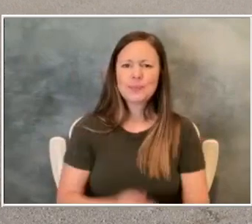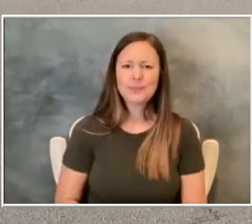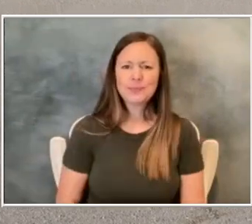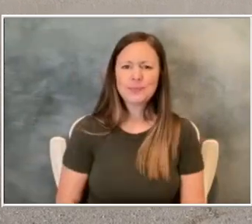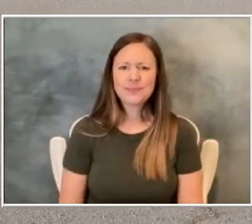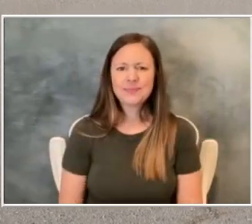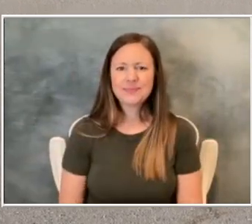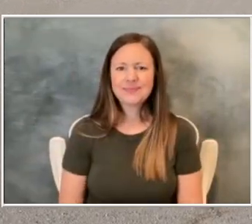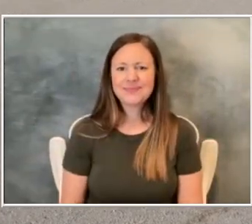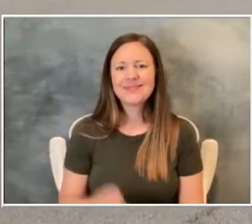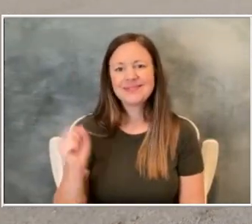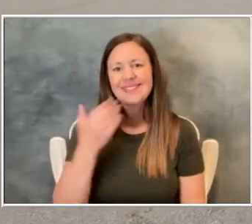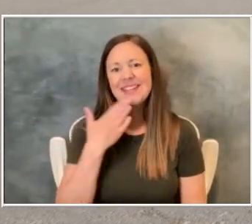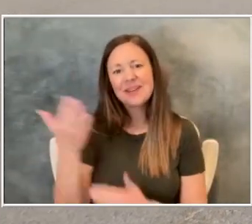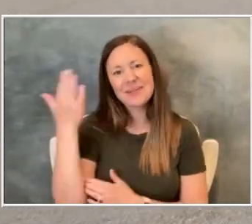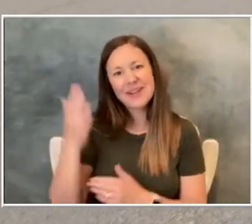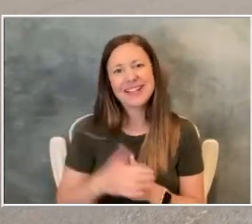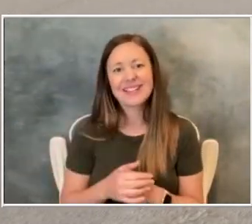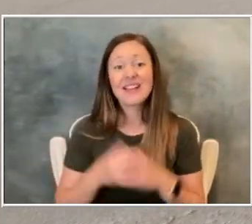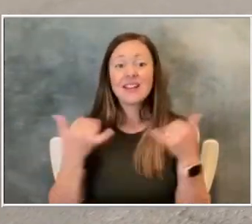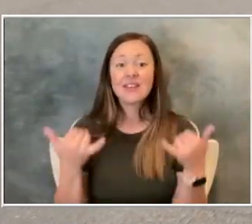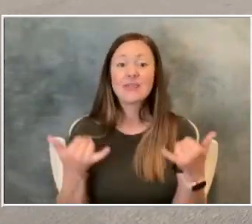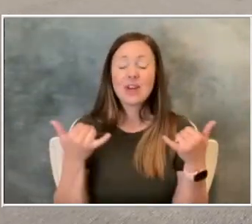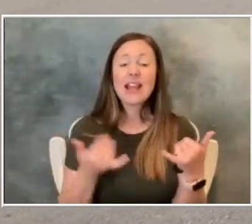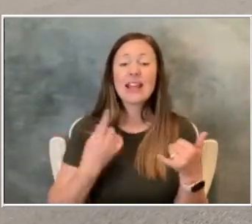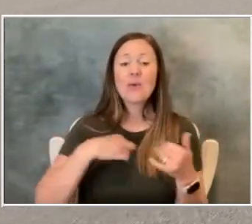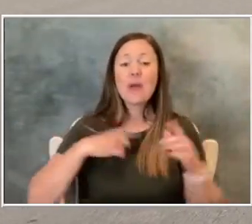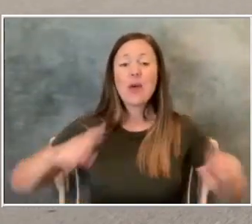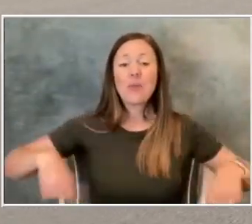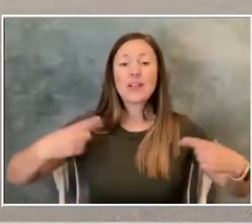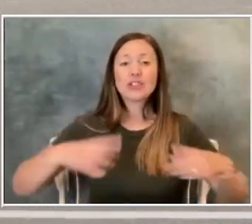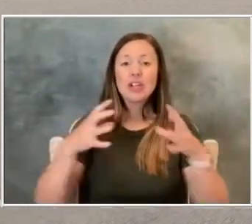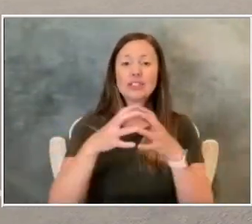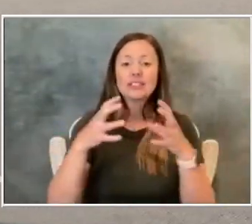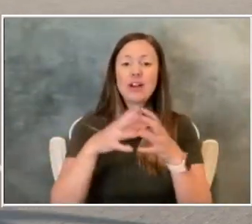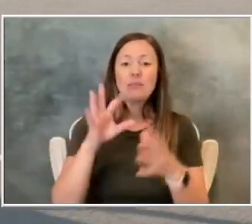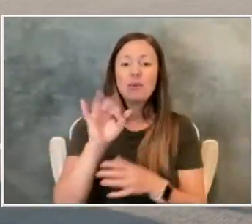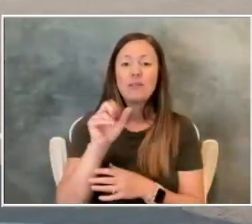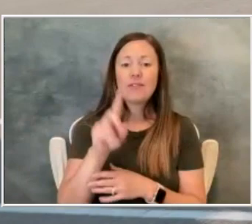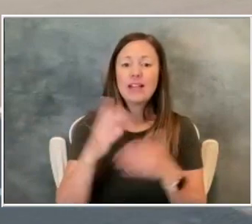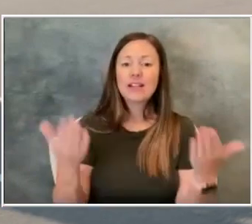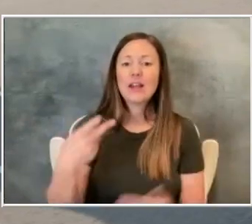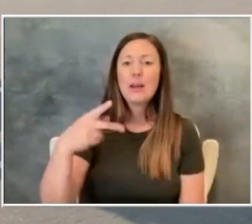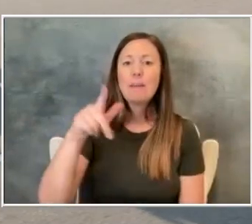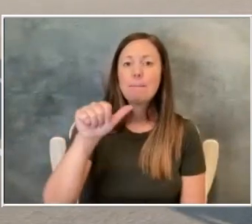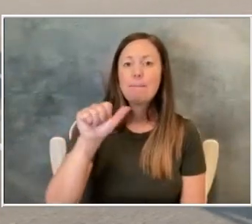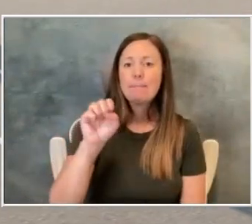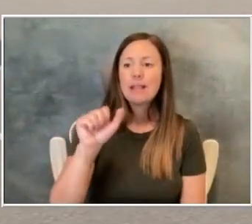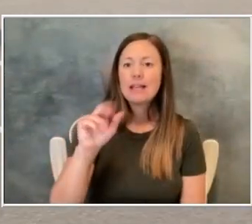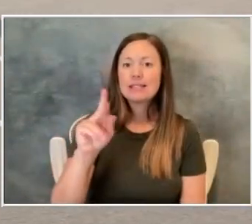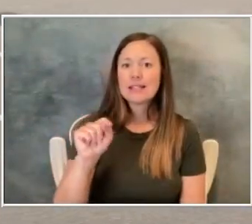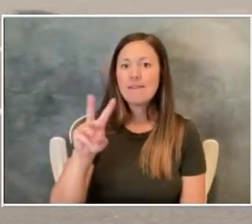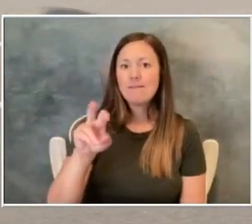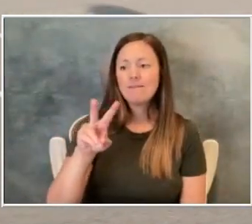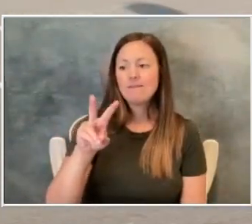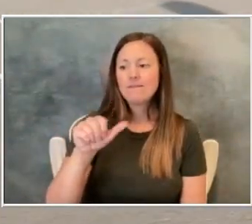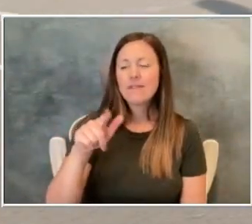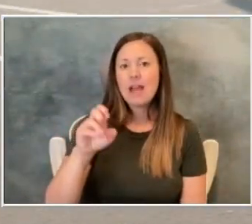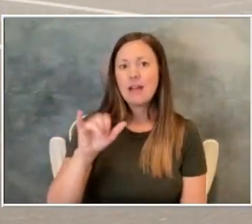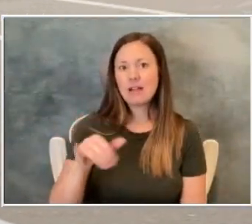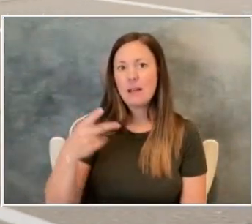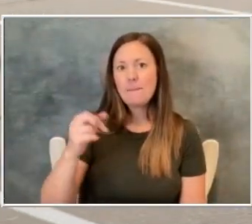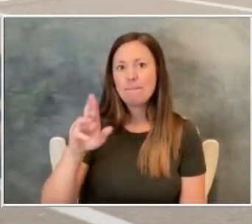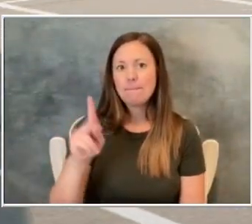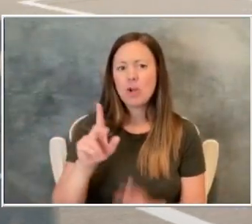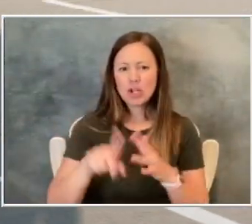Yeah, good morning, guys. Right now we're at the wheelchair softball field here in Pleasant Valley Park. You know, we started with this field about 3 years